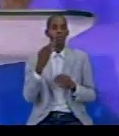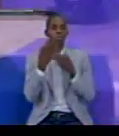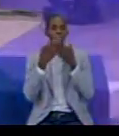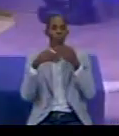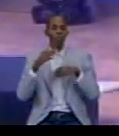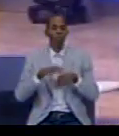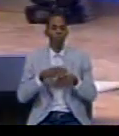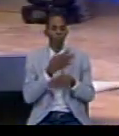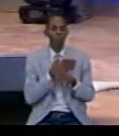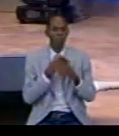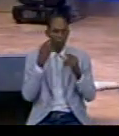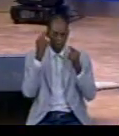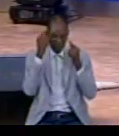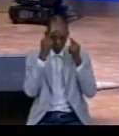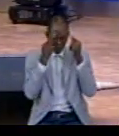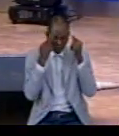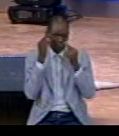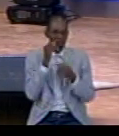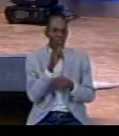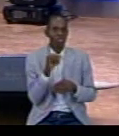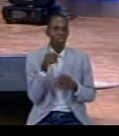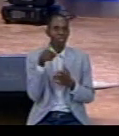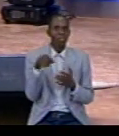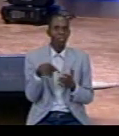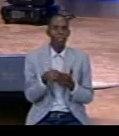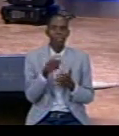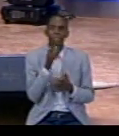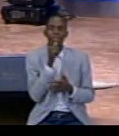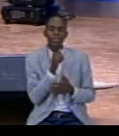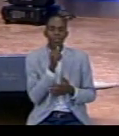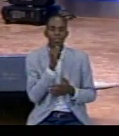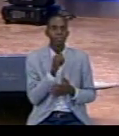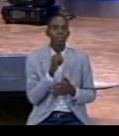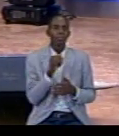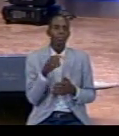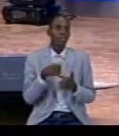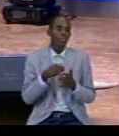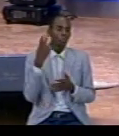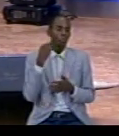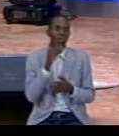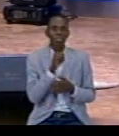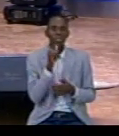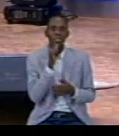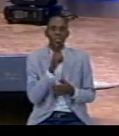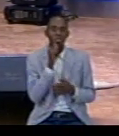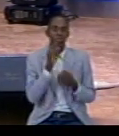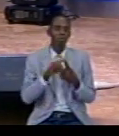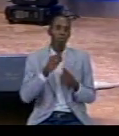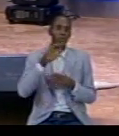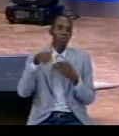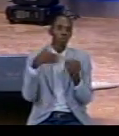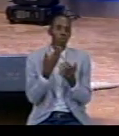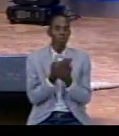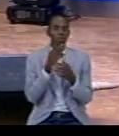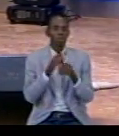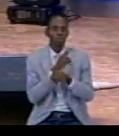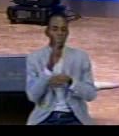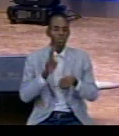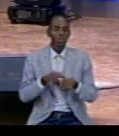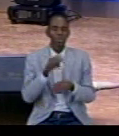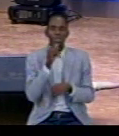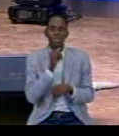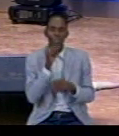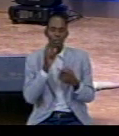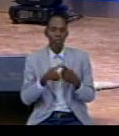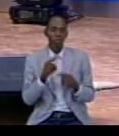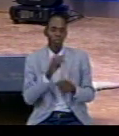And concerning this secret, it was a secret to the whole nation, a secret to